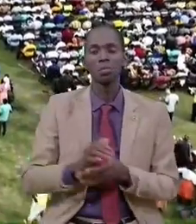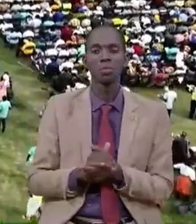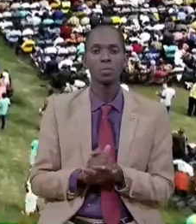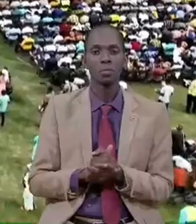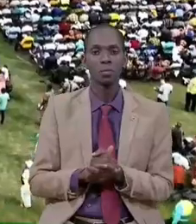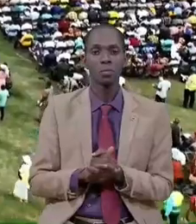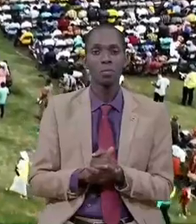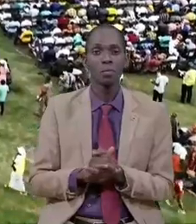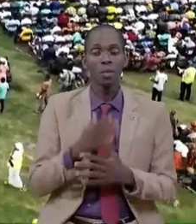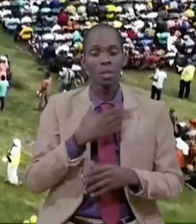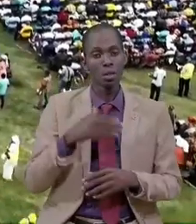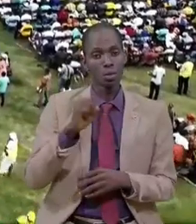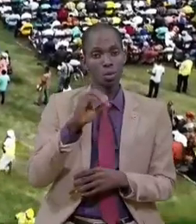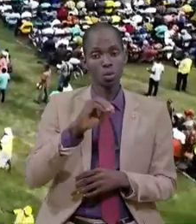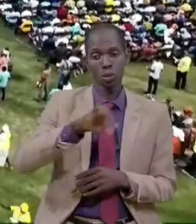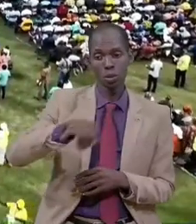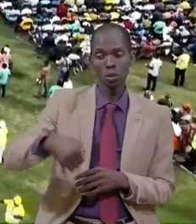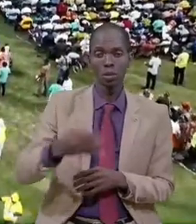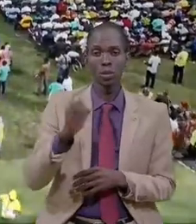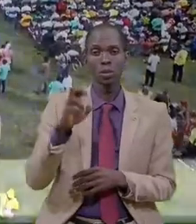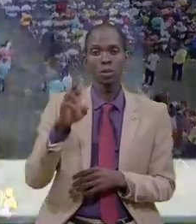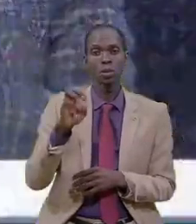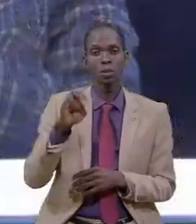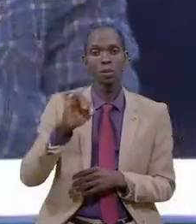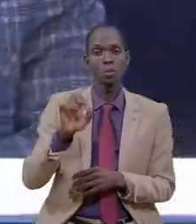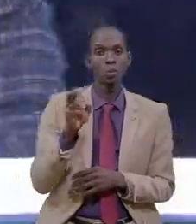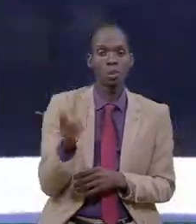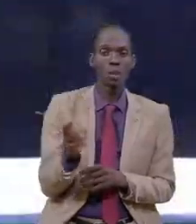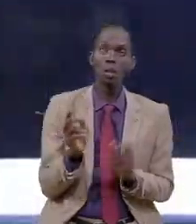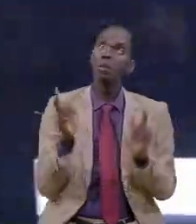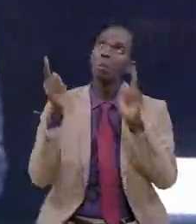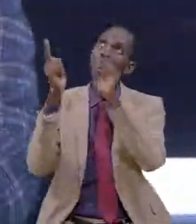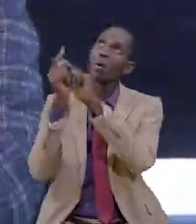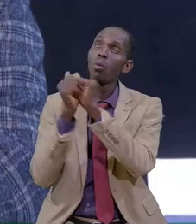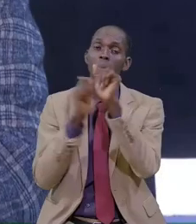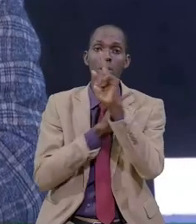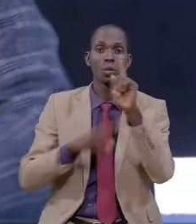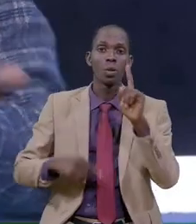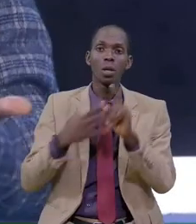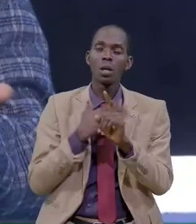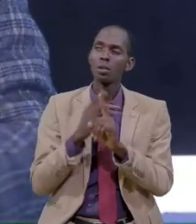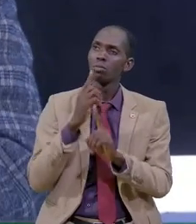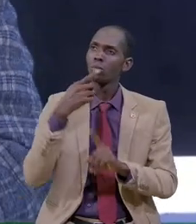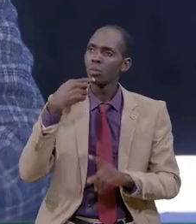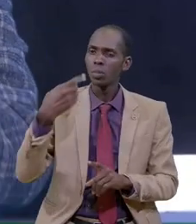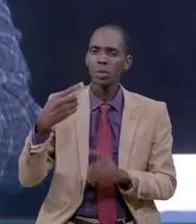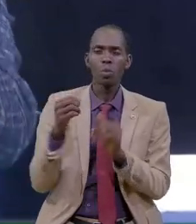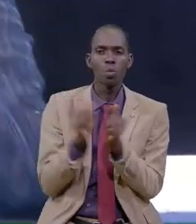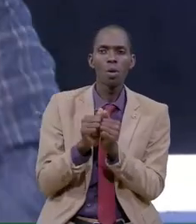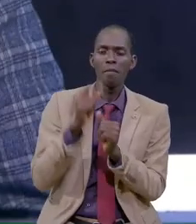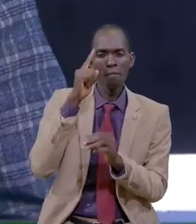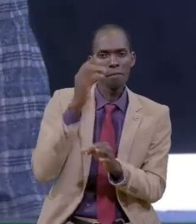And so Jeremiah comes and he speaks with faith and he demands